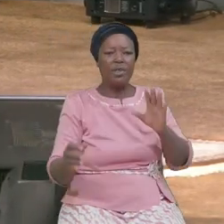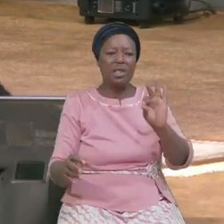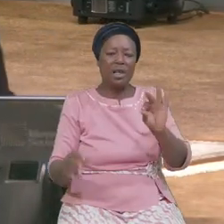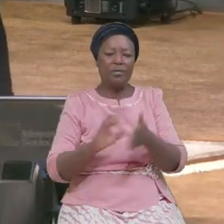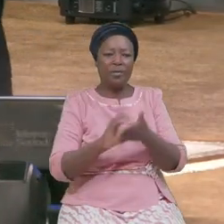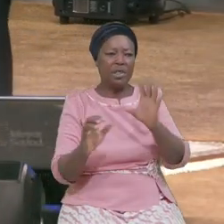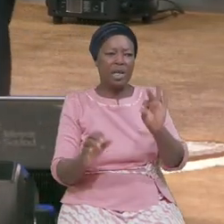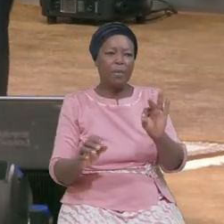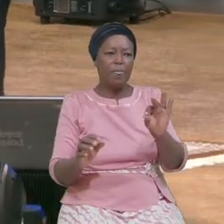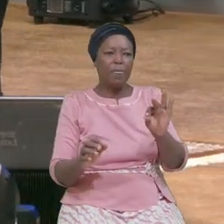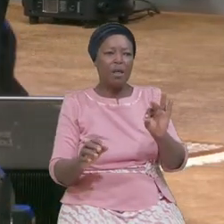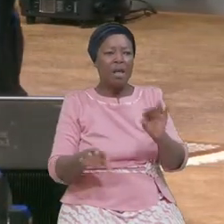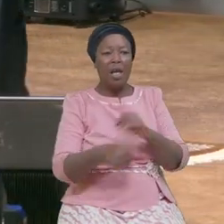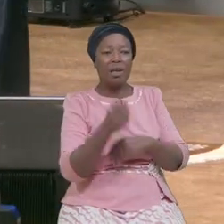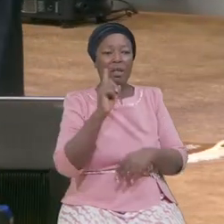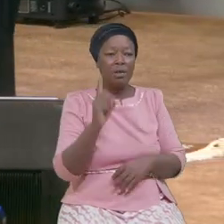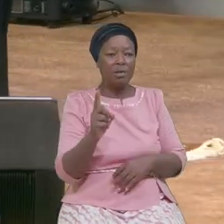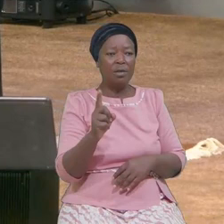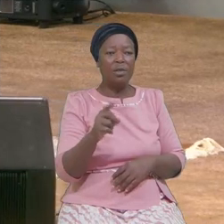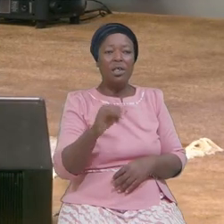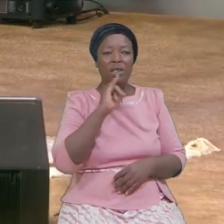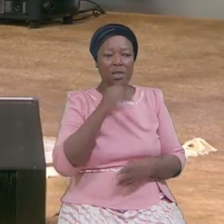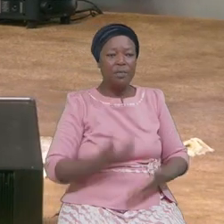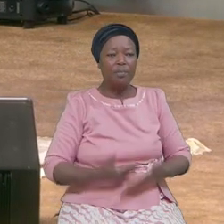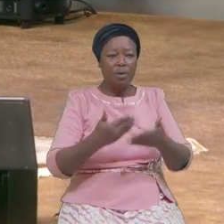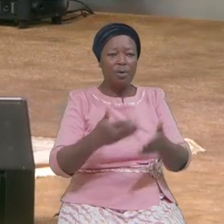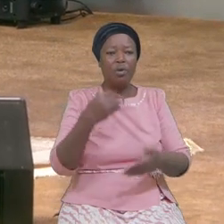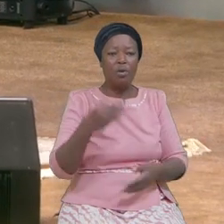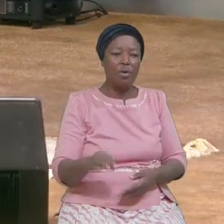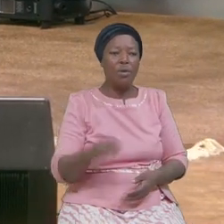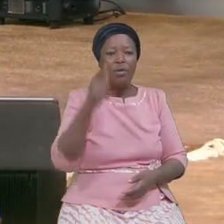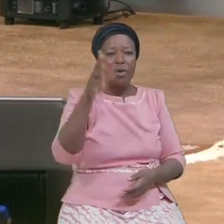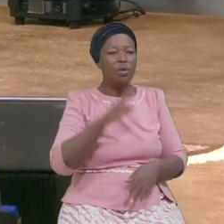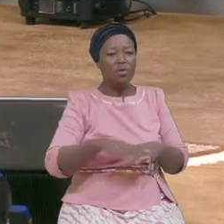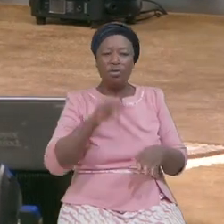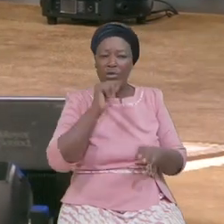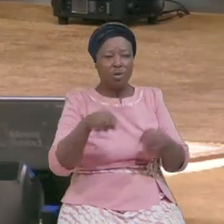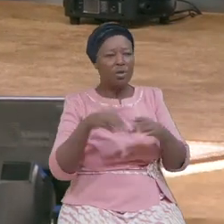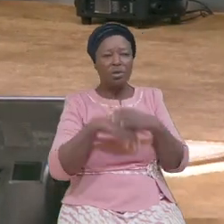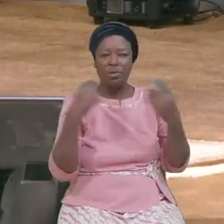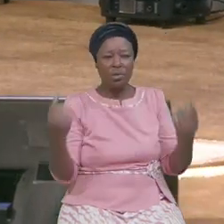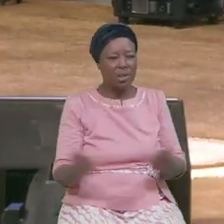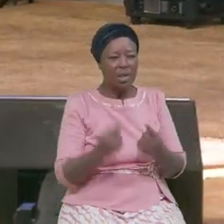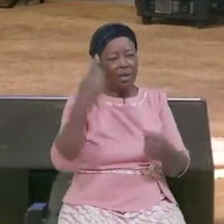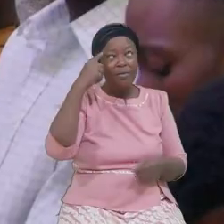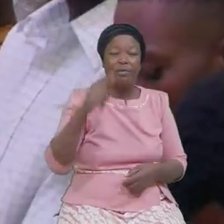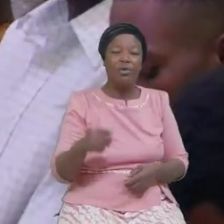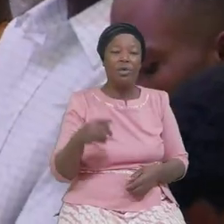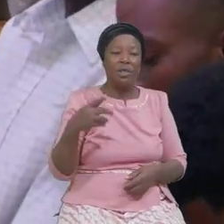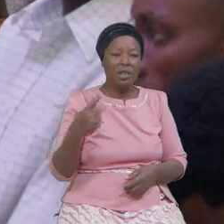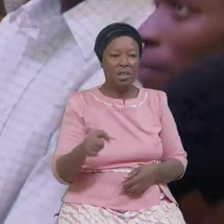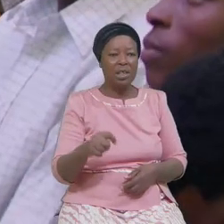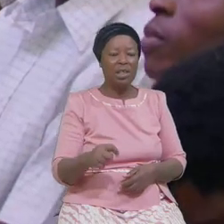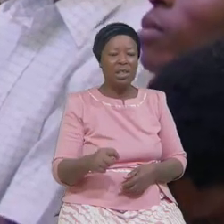9. In verse 9, whosoever is born of God does not commit sin, for the